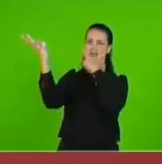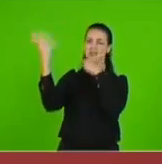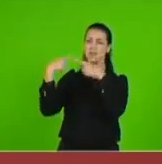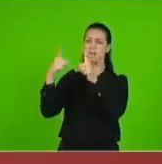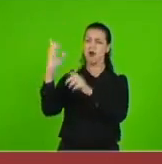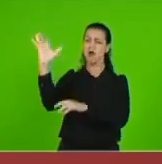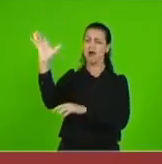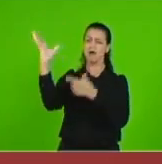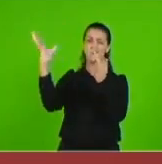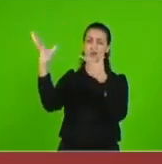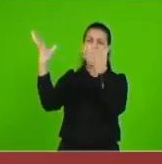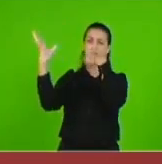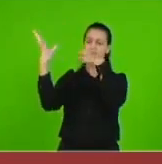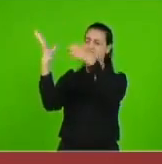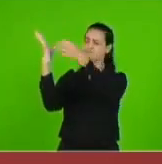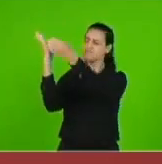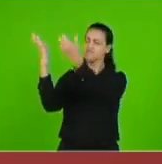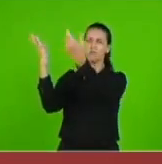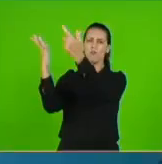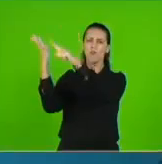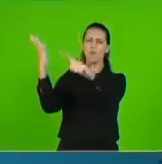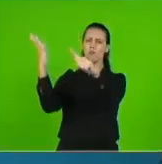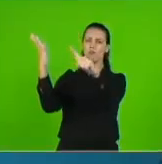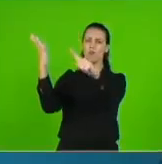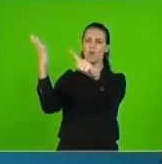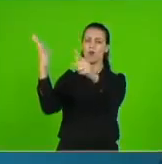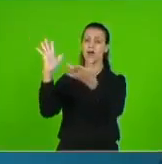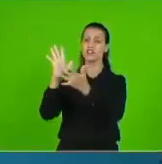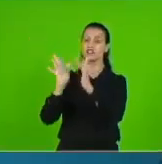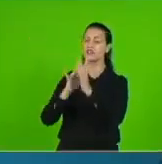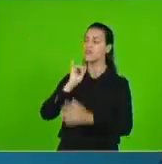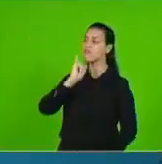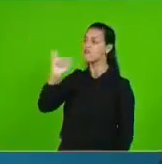that was blossomed but with no fruits. And he says, nevermore,